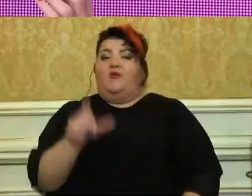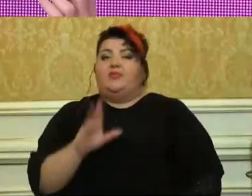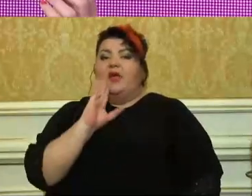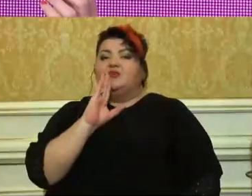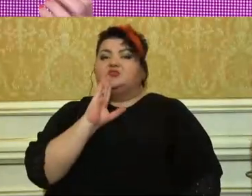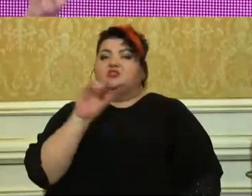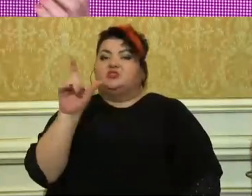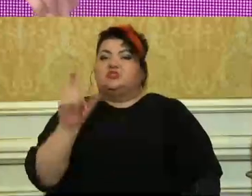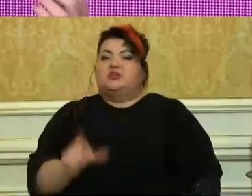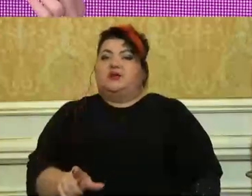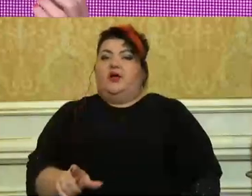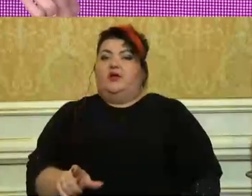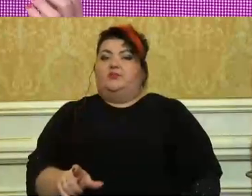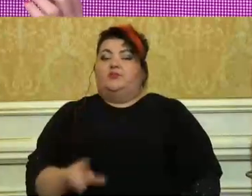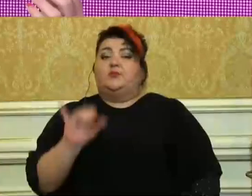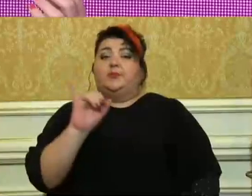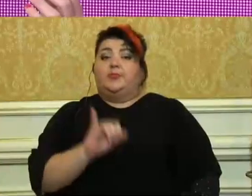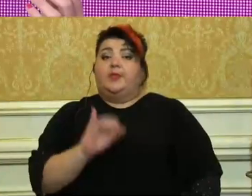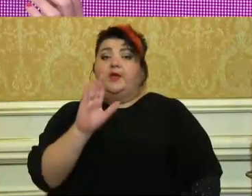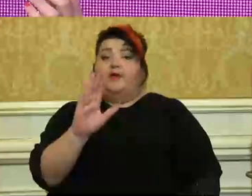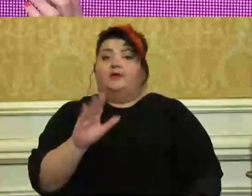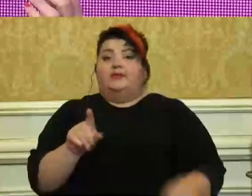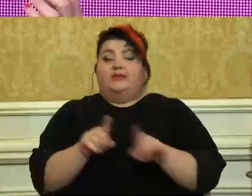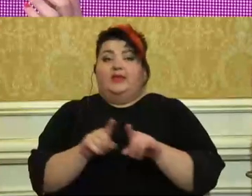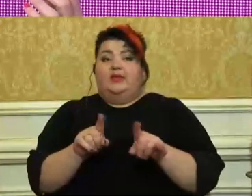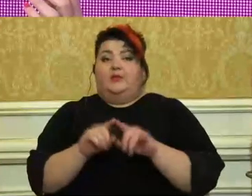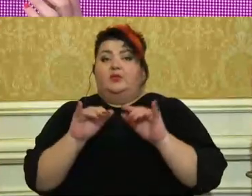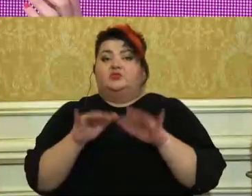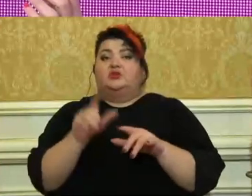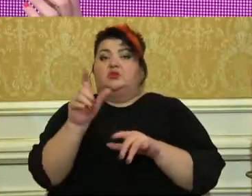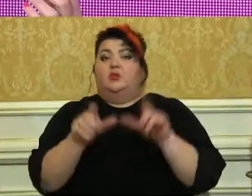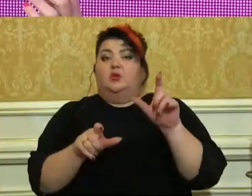That's what it is. In Ukraine, is a friend of Putin.